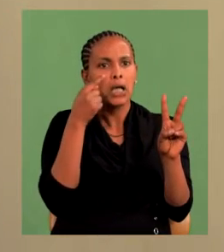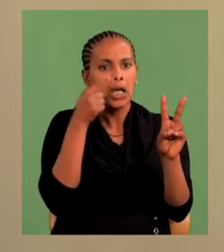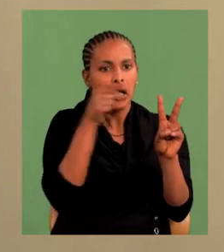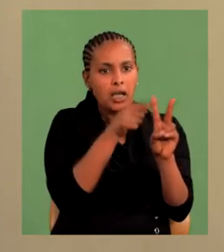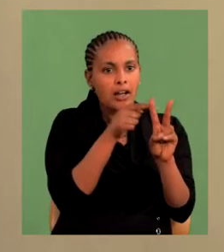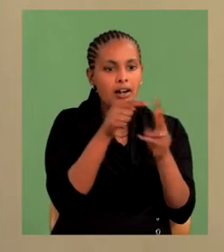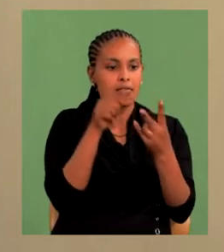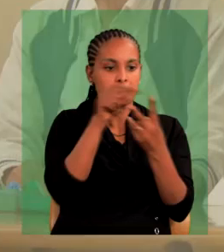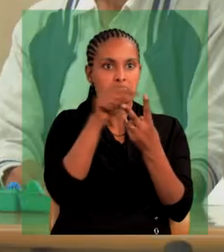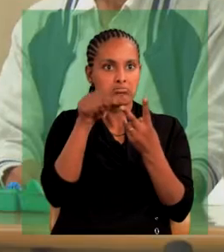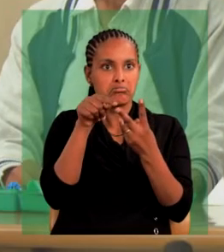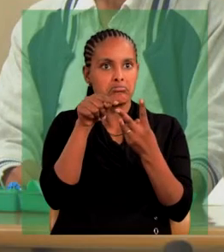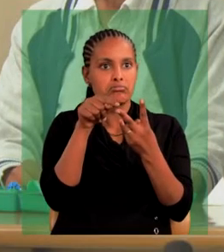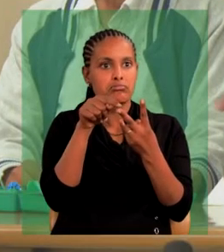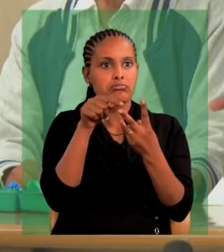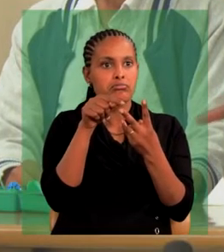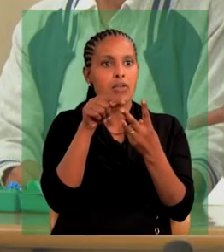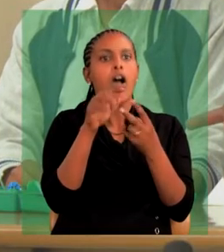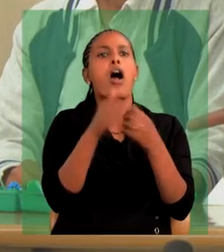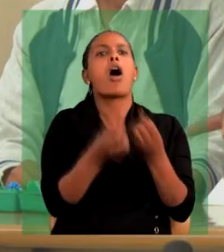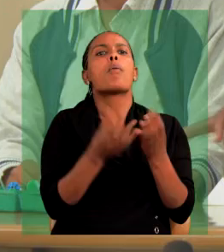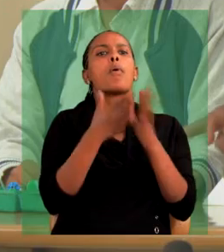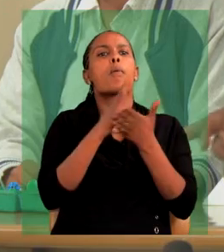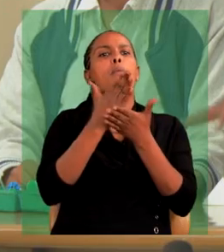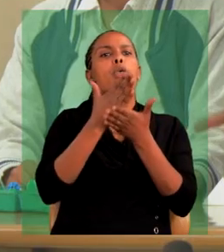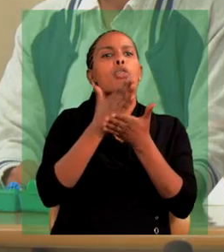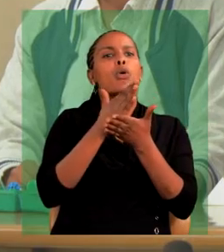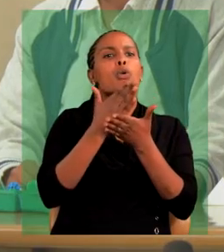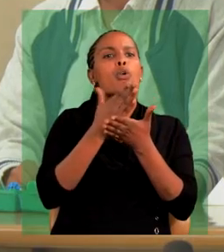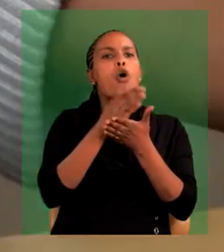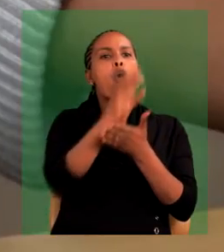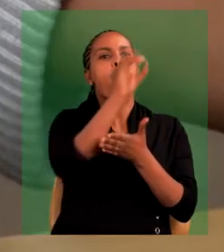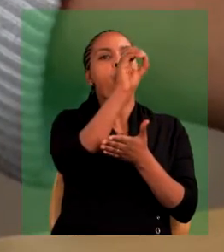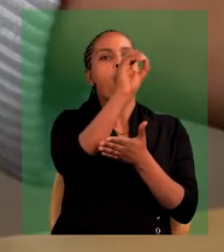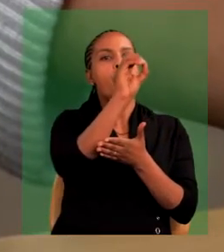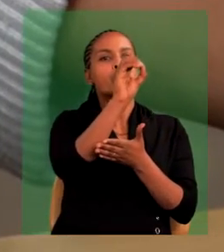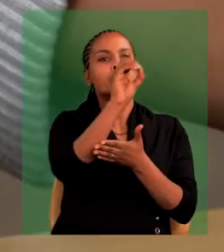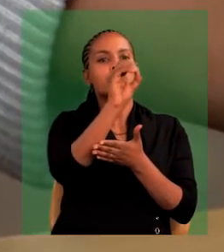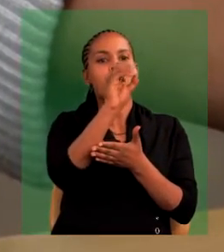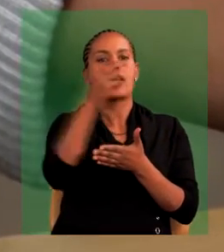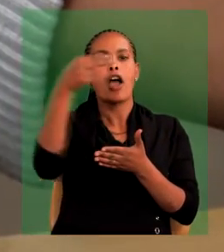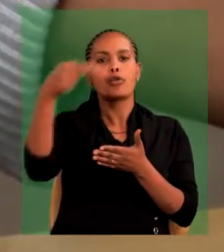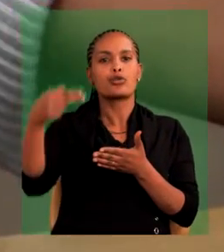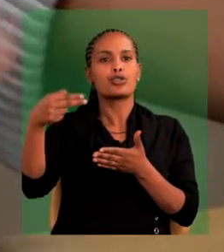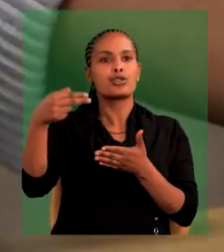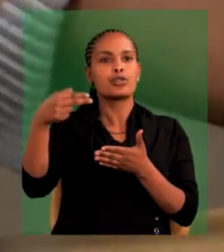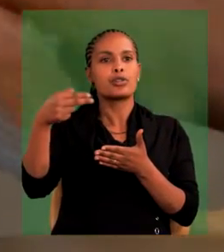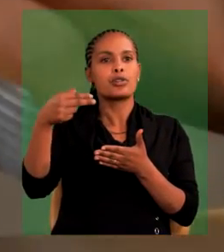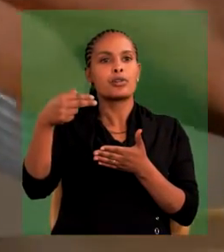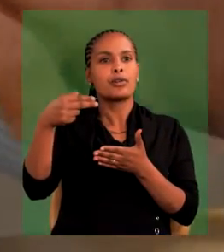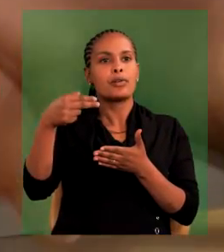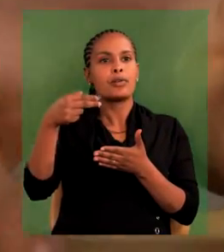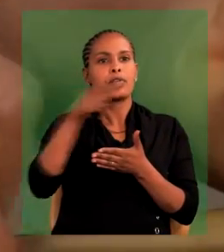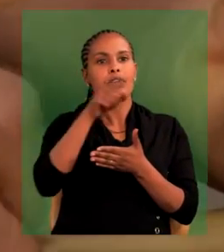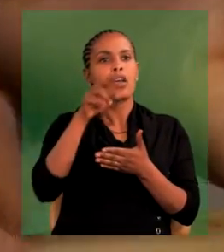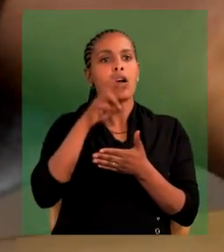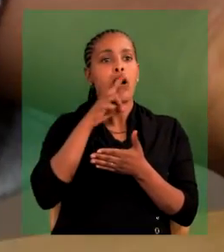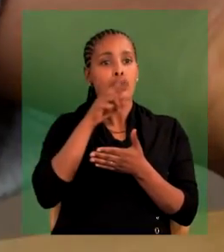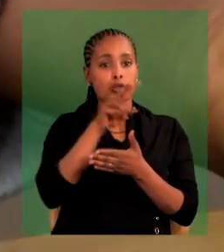here. And how about between oxygen and hydrogen? And they